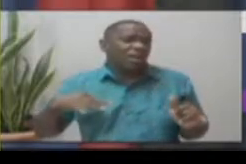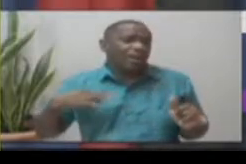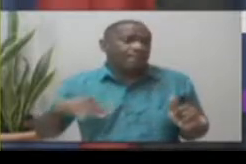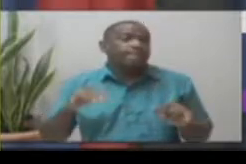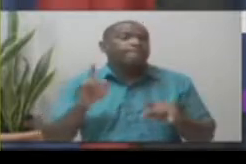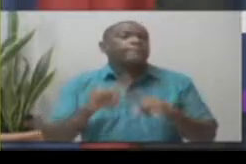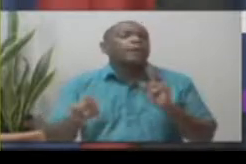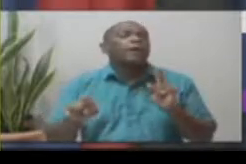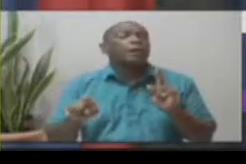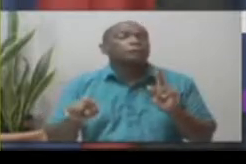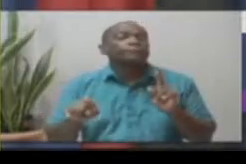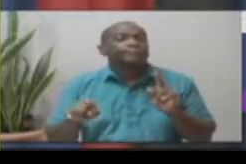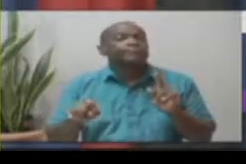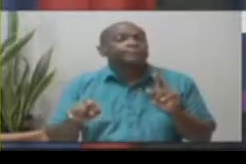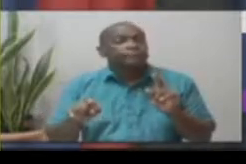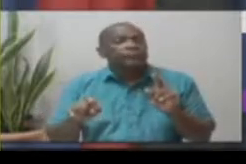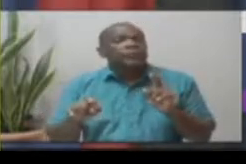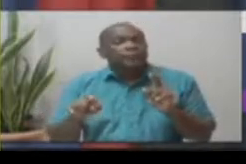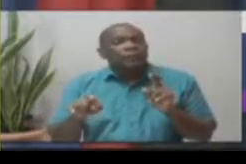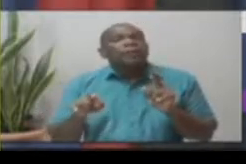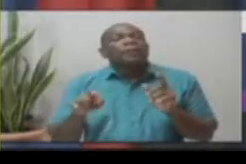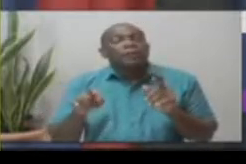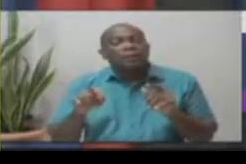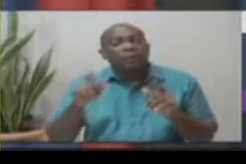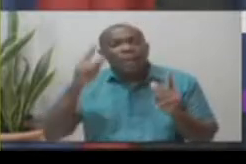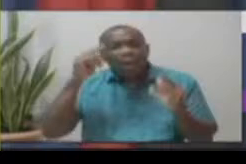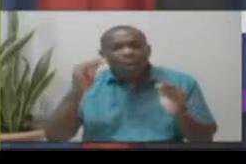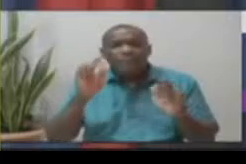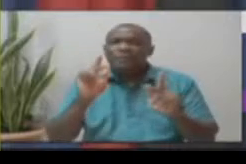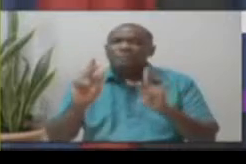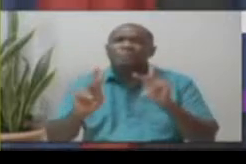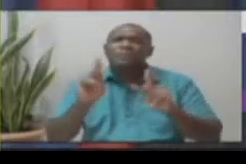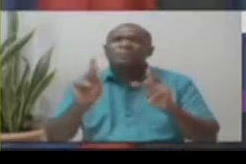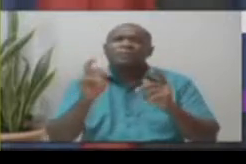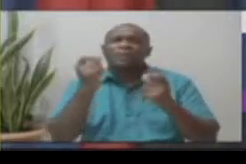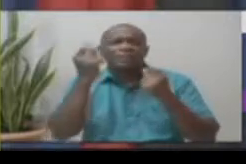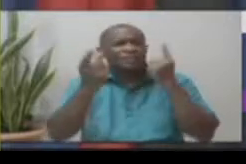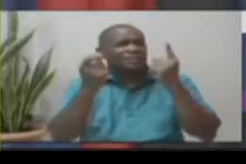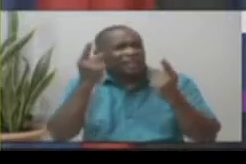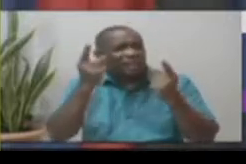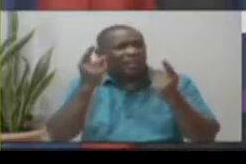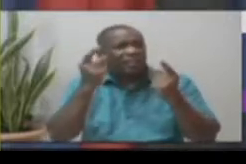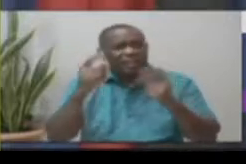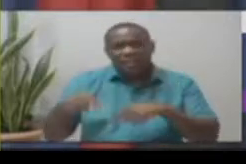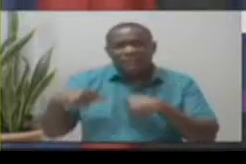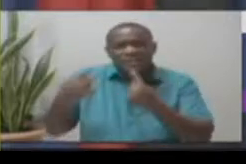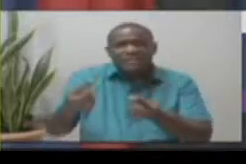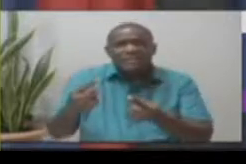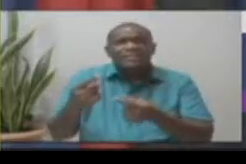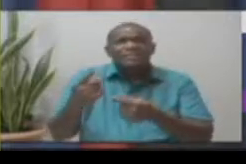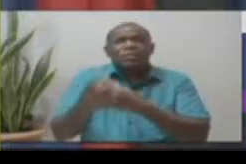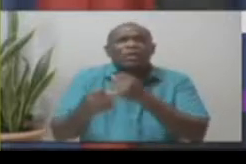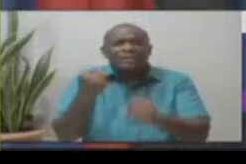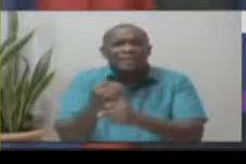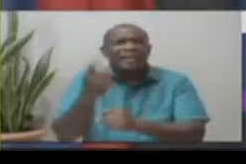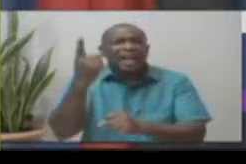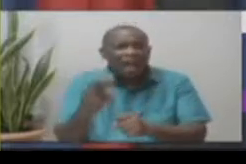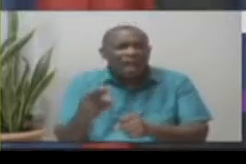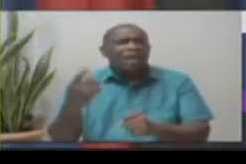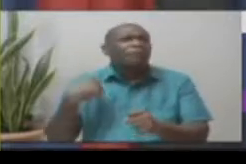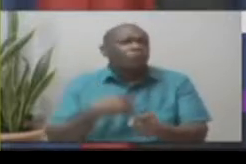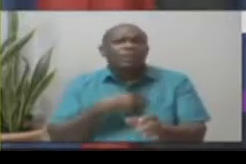and a half, there should really be no person in Trinidad and Tobago who does not